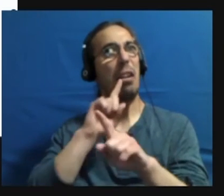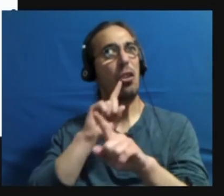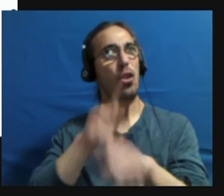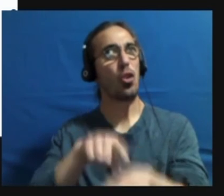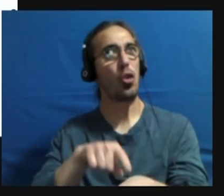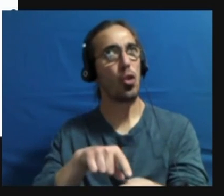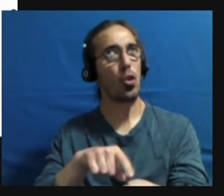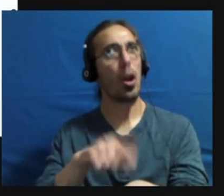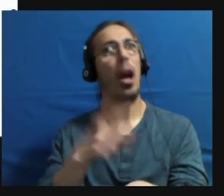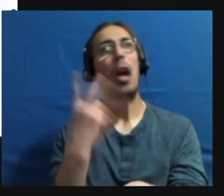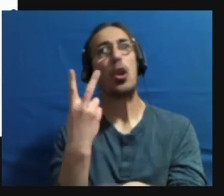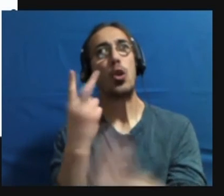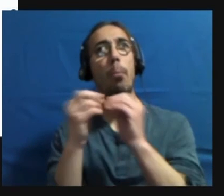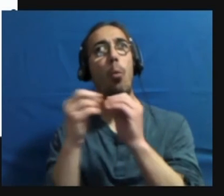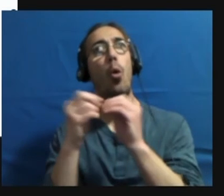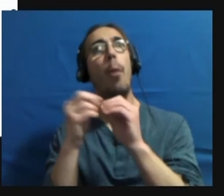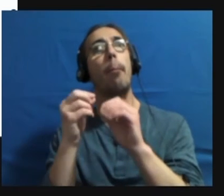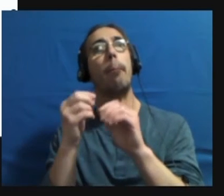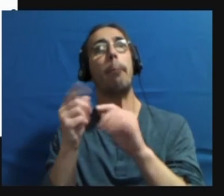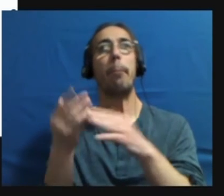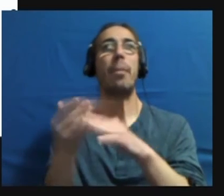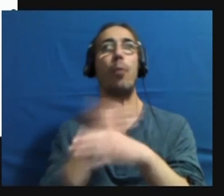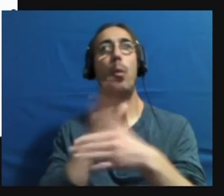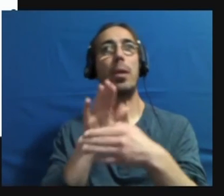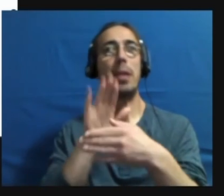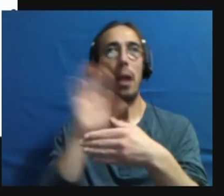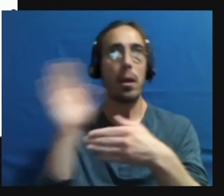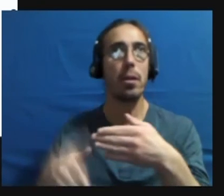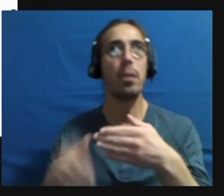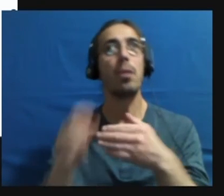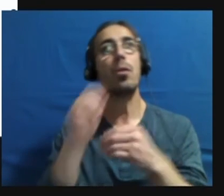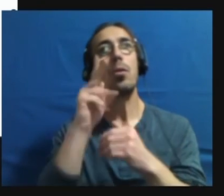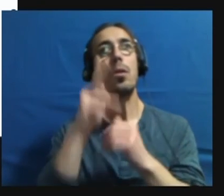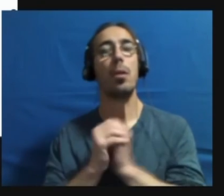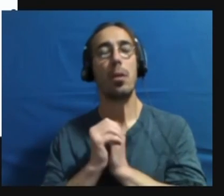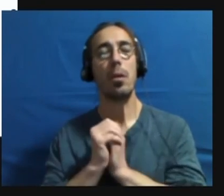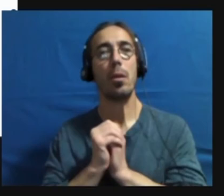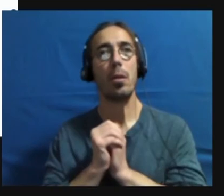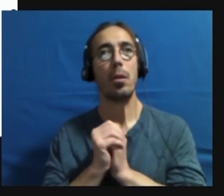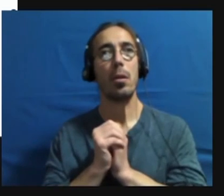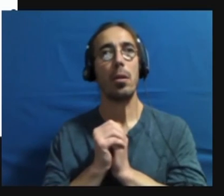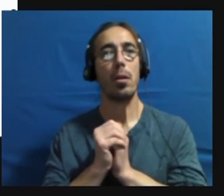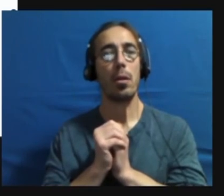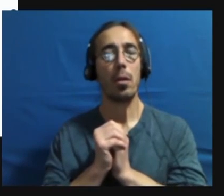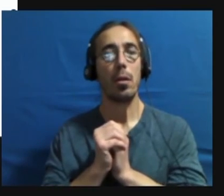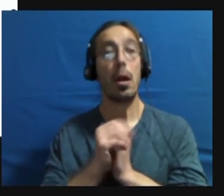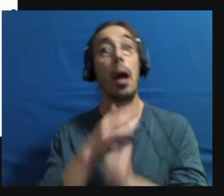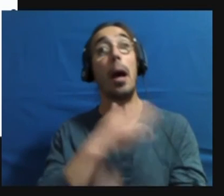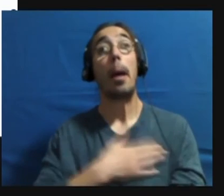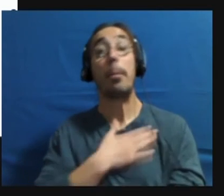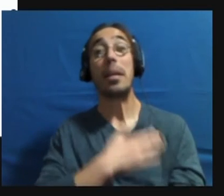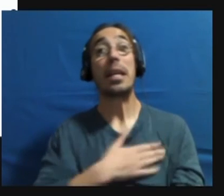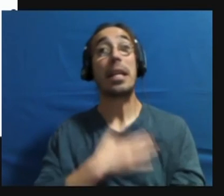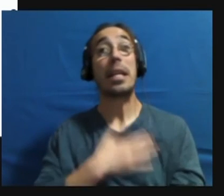more before we roll up end up our time together here today. So please continue to ask questions if you have any.